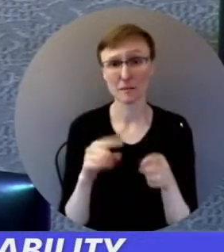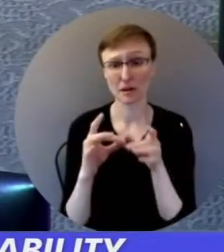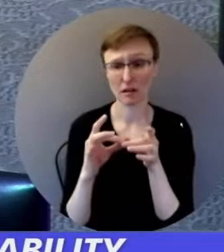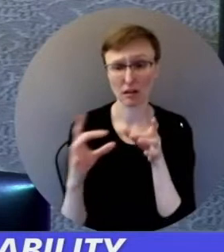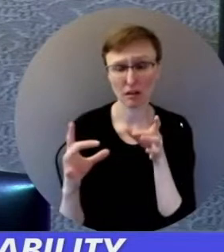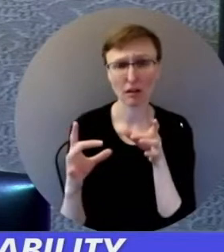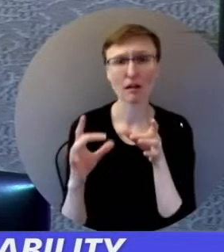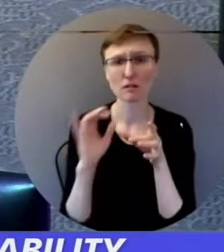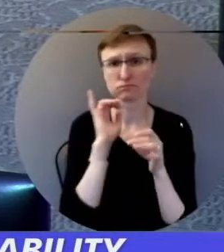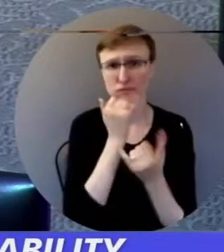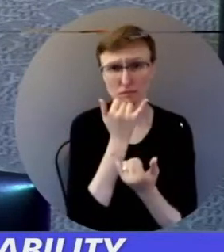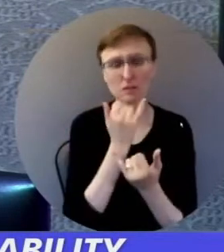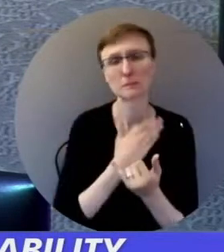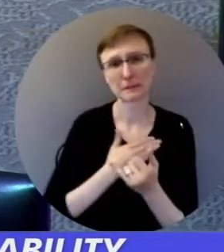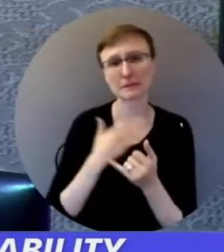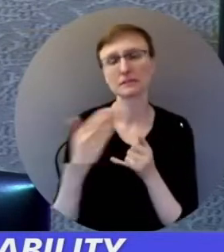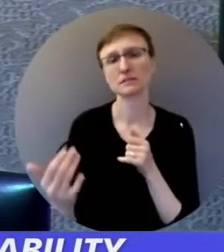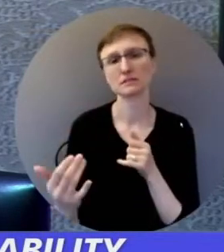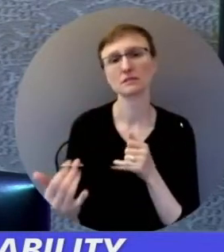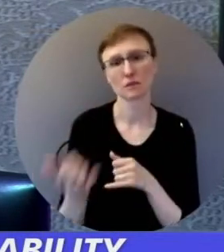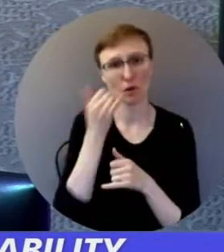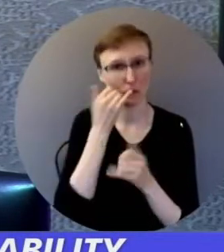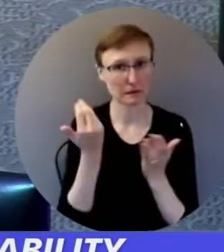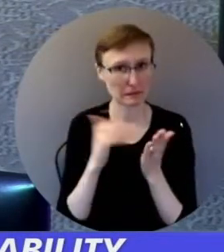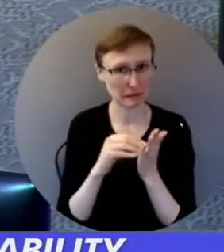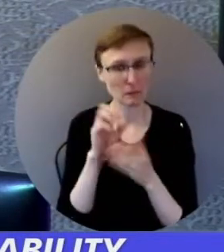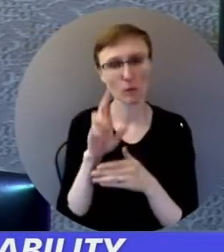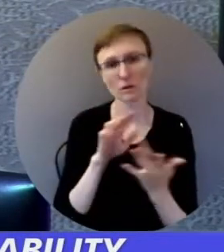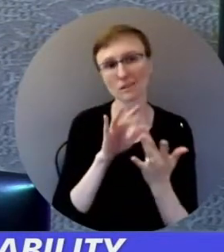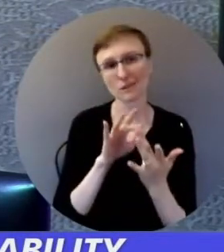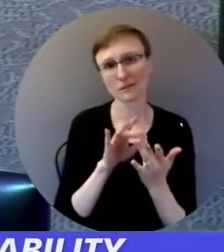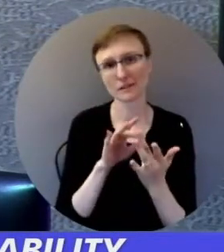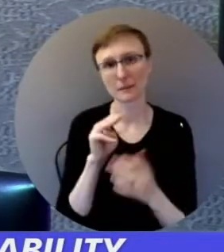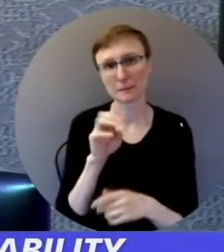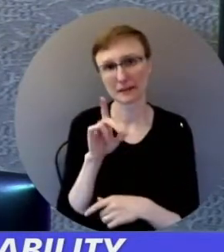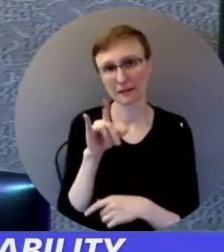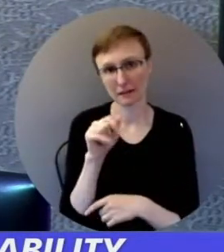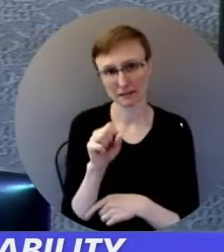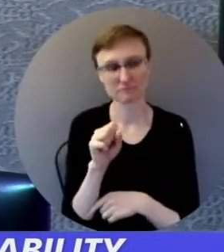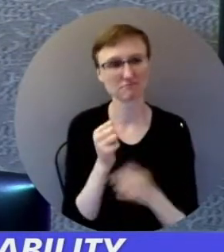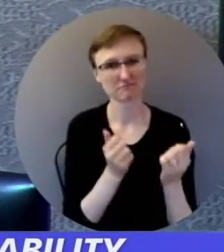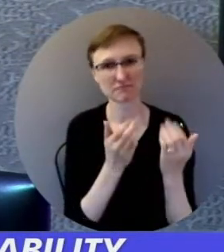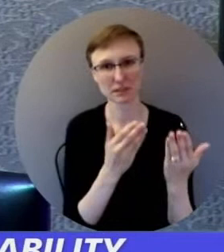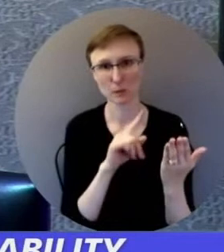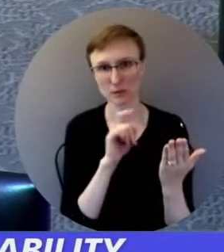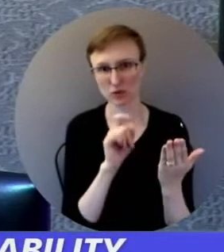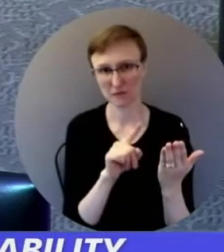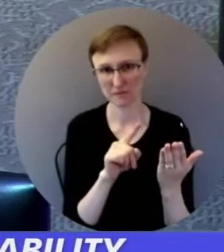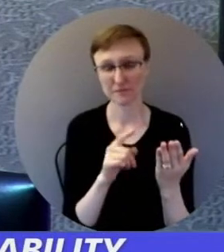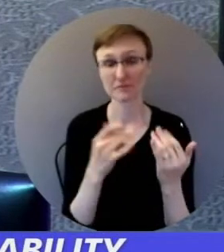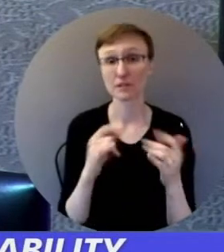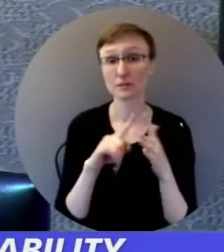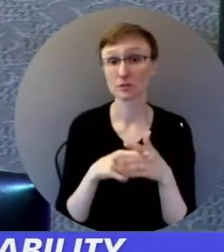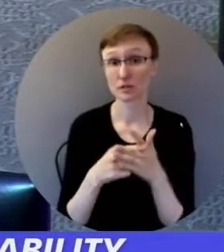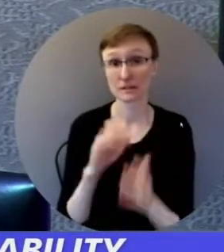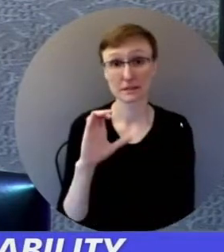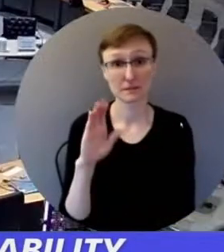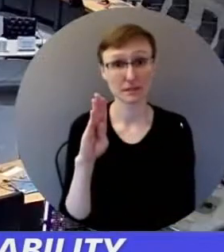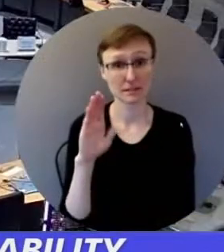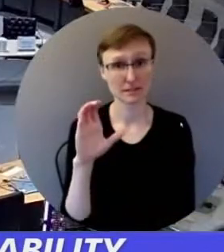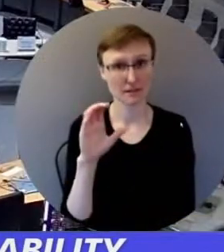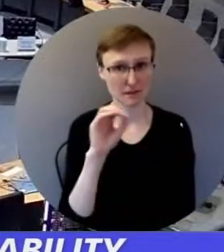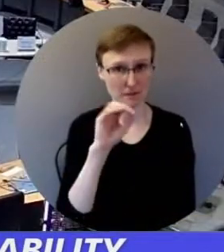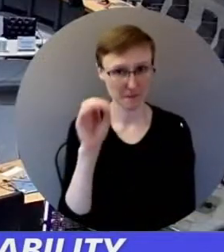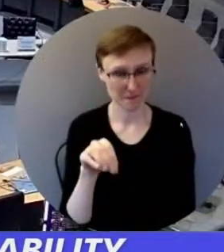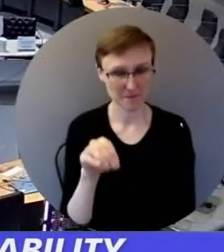contact medias to submit your question. We'll now start with Joanne Chianello at CBC Ottawa.